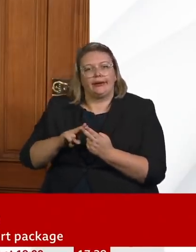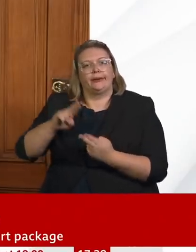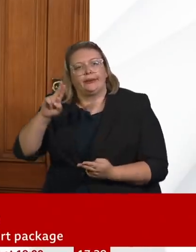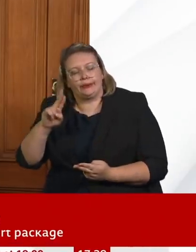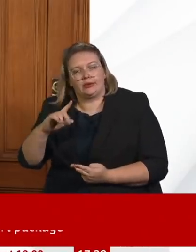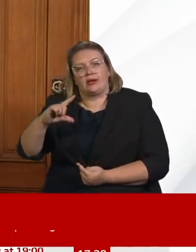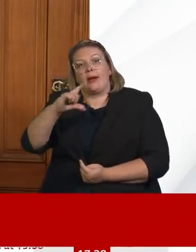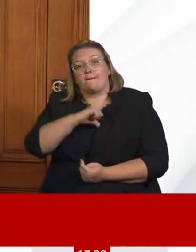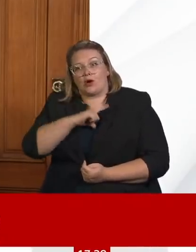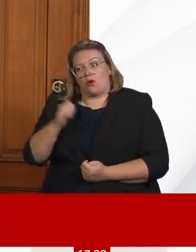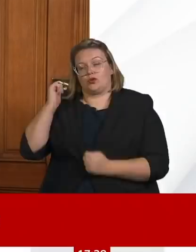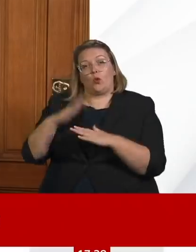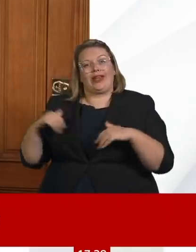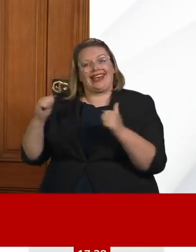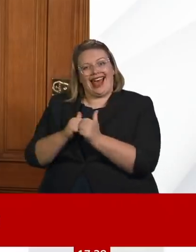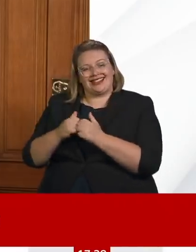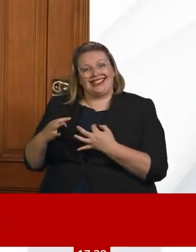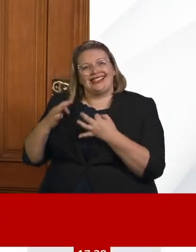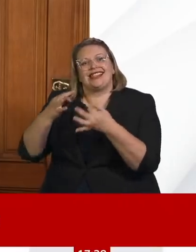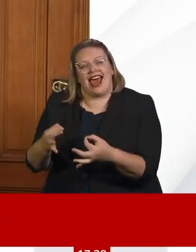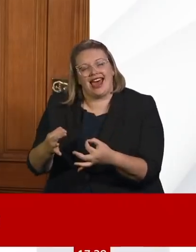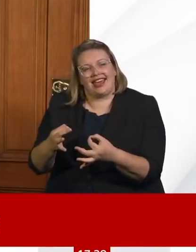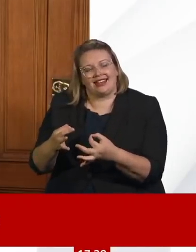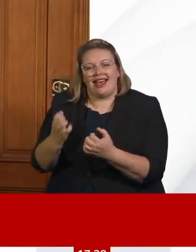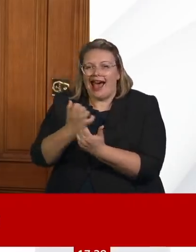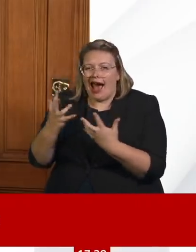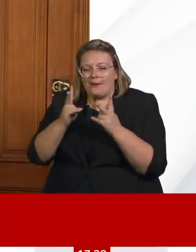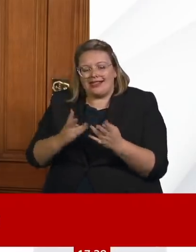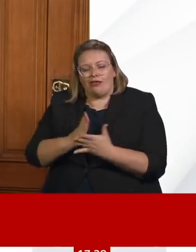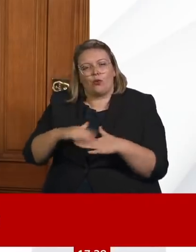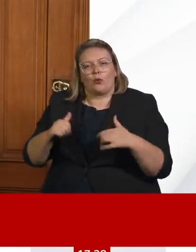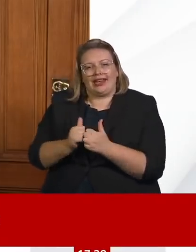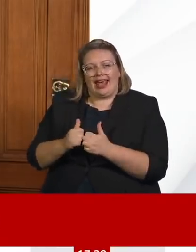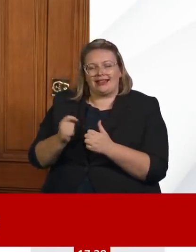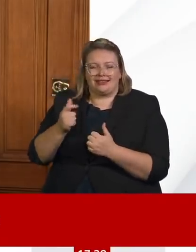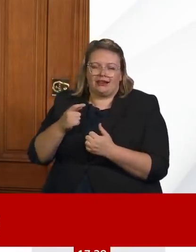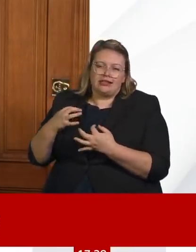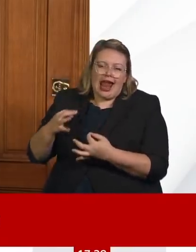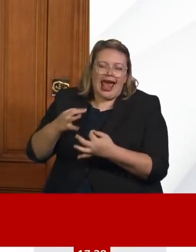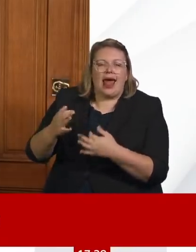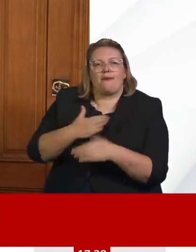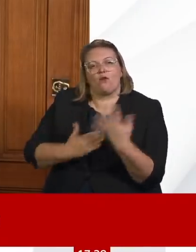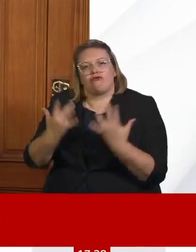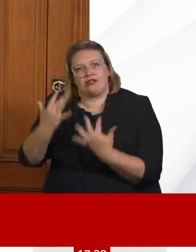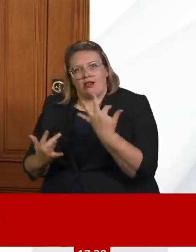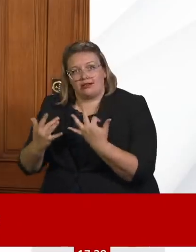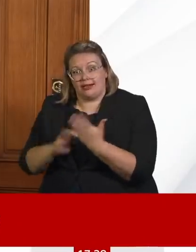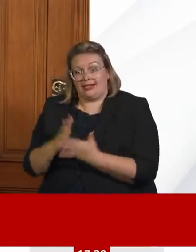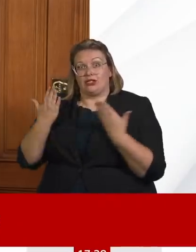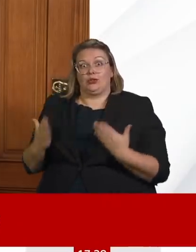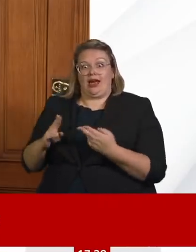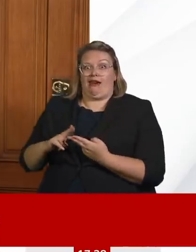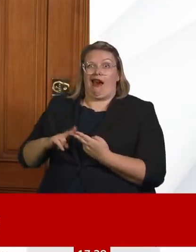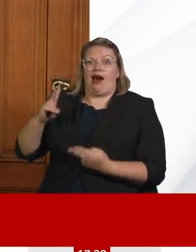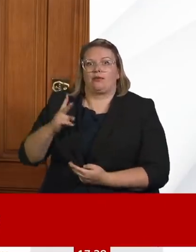to a delay in reporting deaths over the weekend. So part of that surge in deaths is